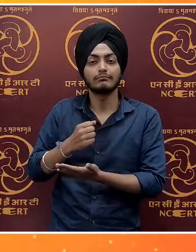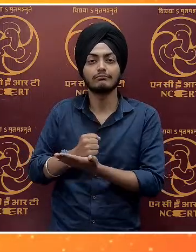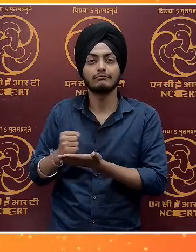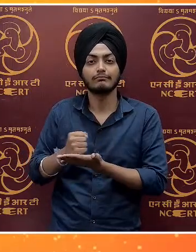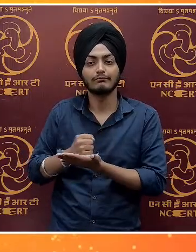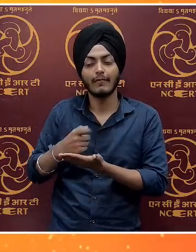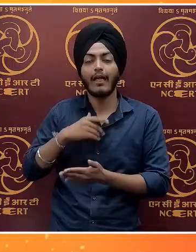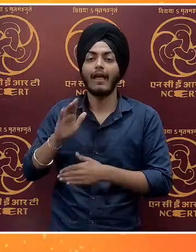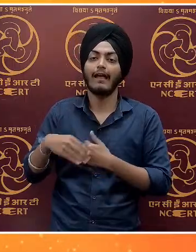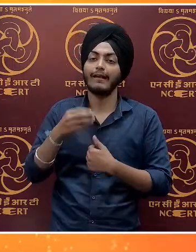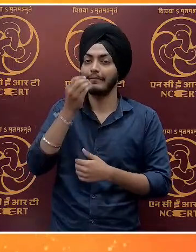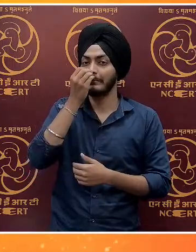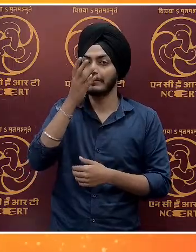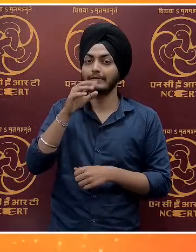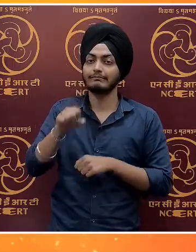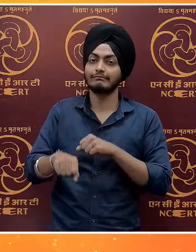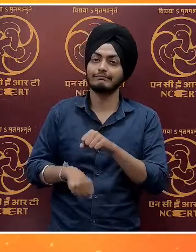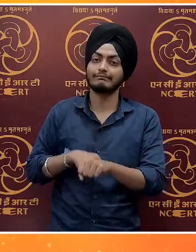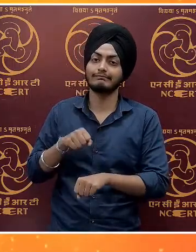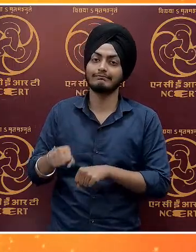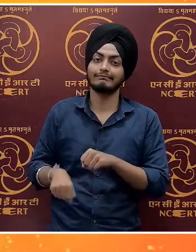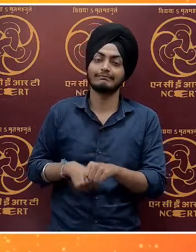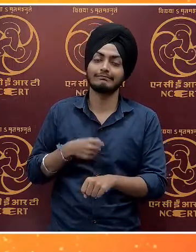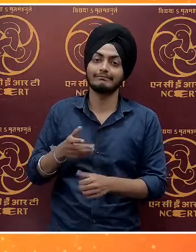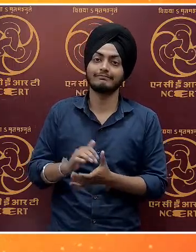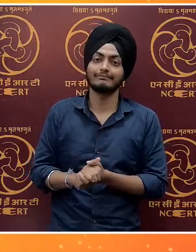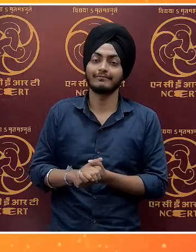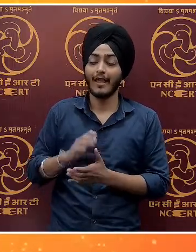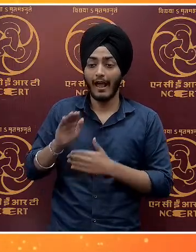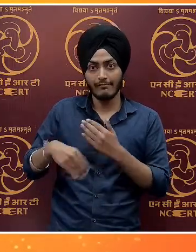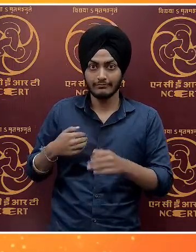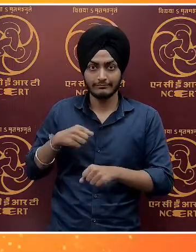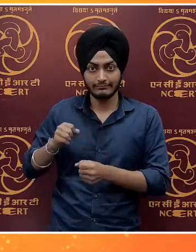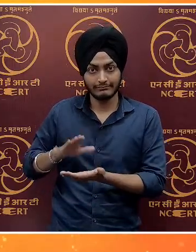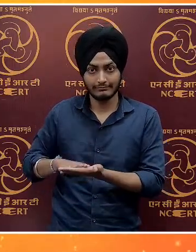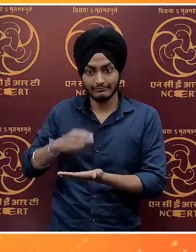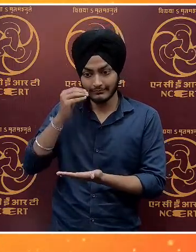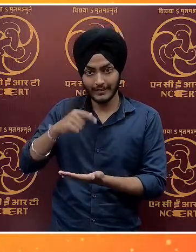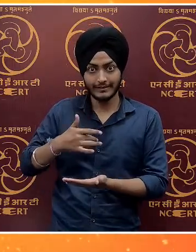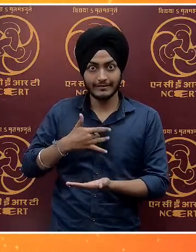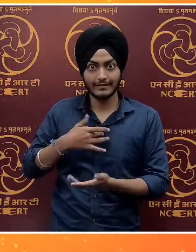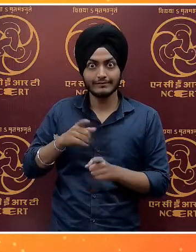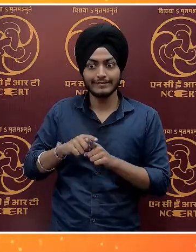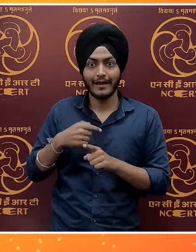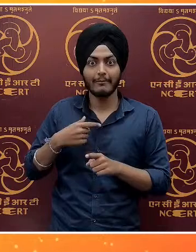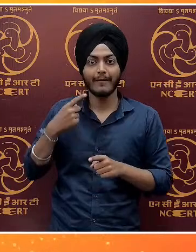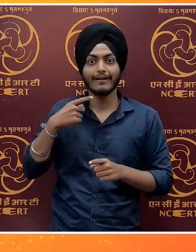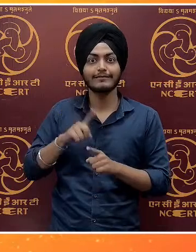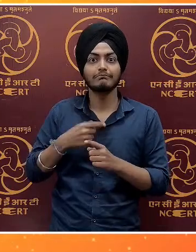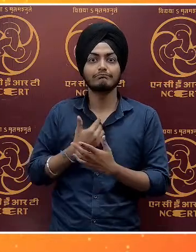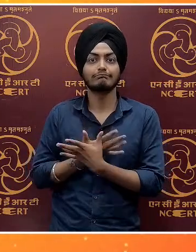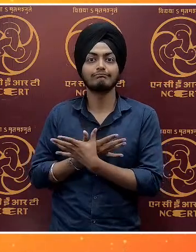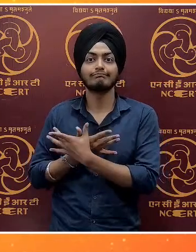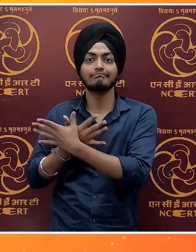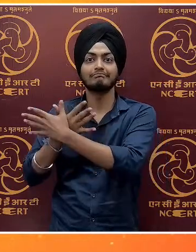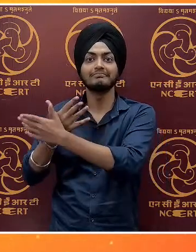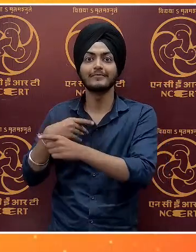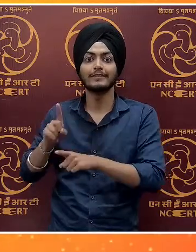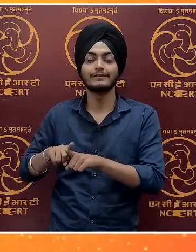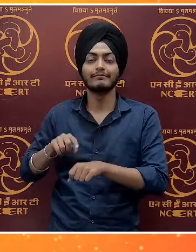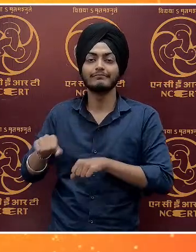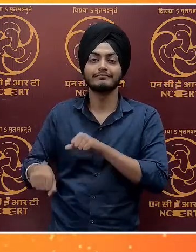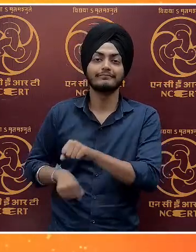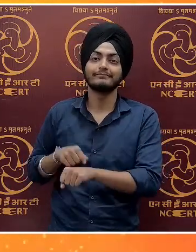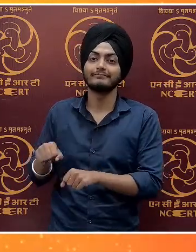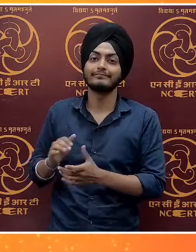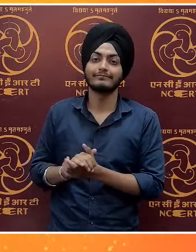heart. And how did you feel after that? Oh, I felt like I am flying in the air. It was so awesome. Definitely. I